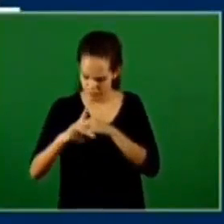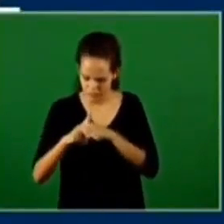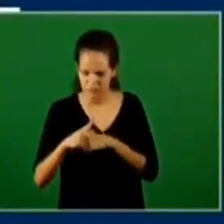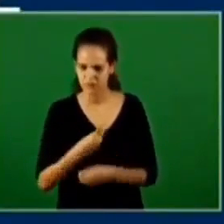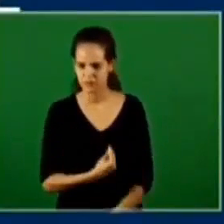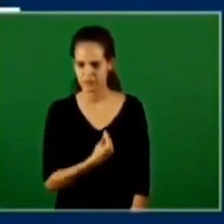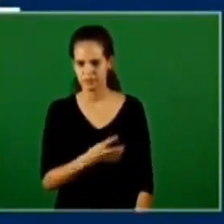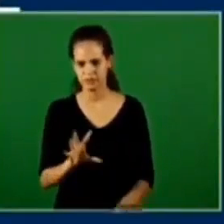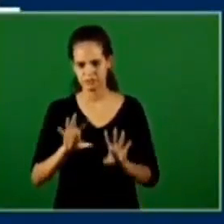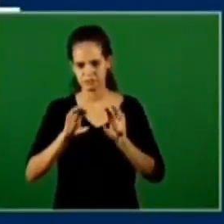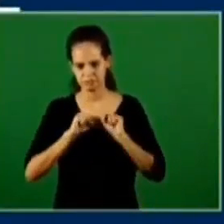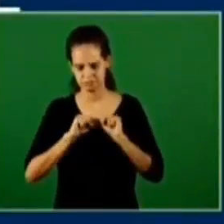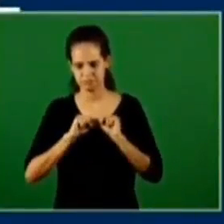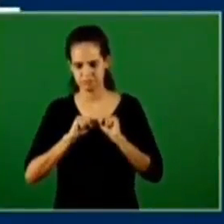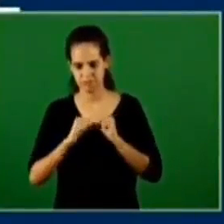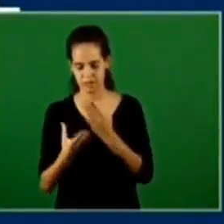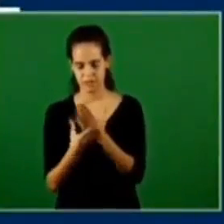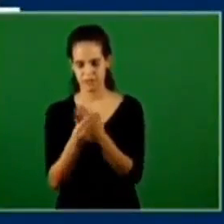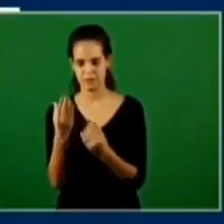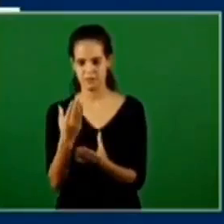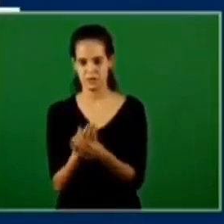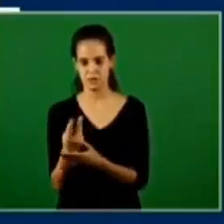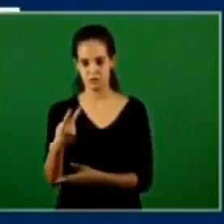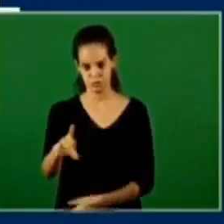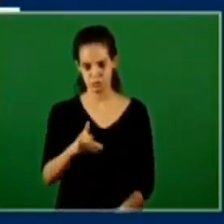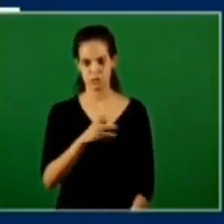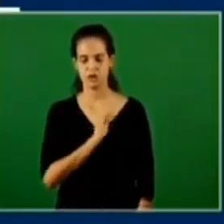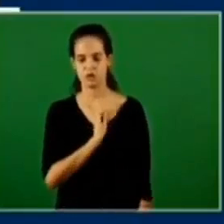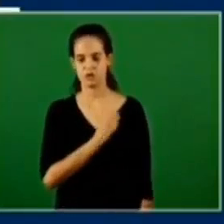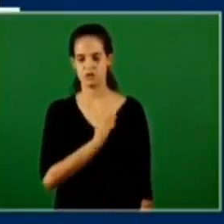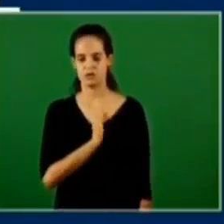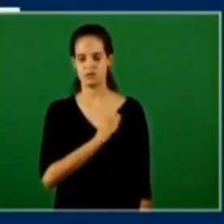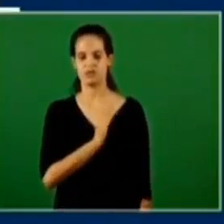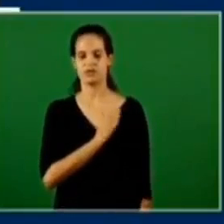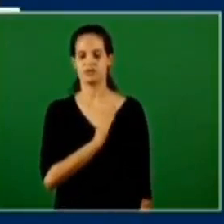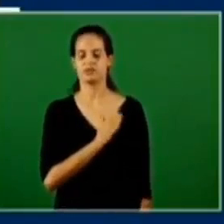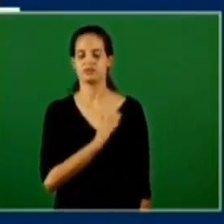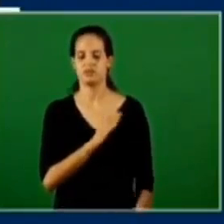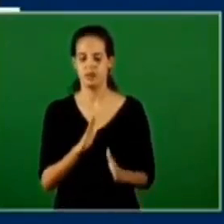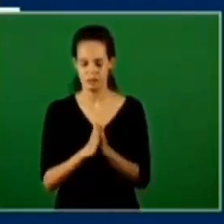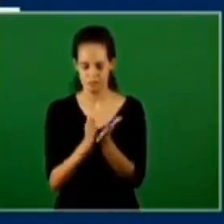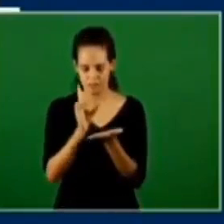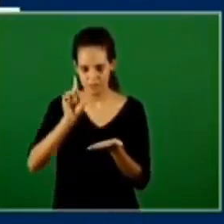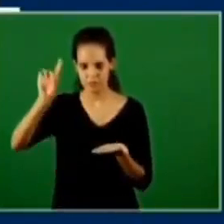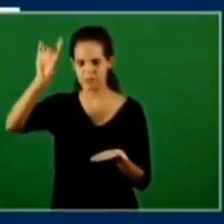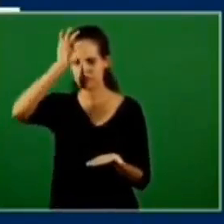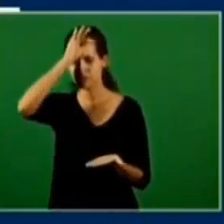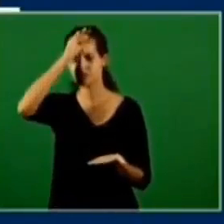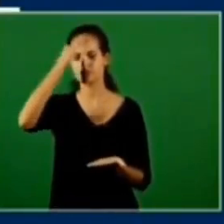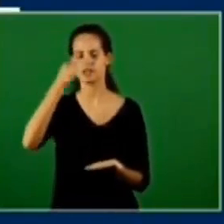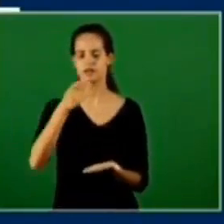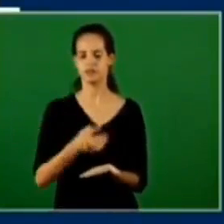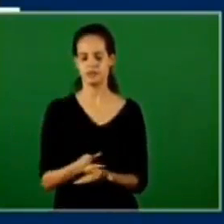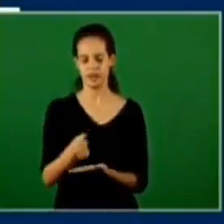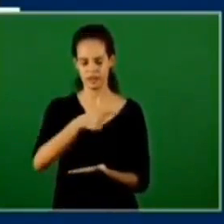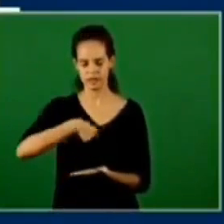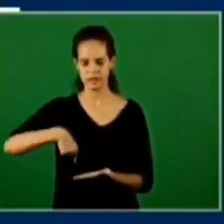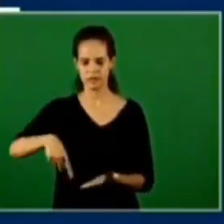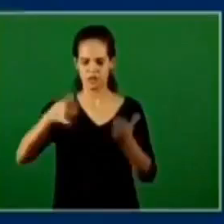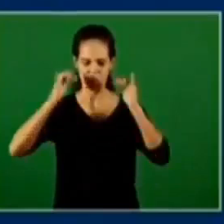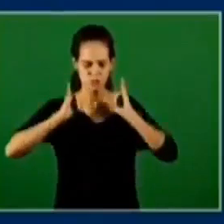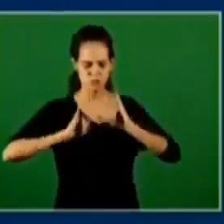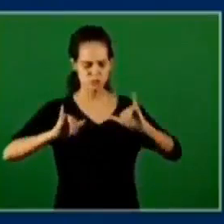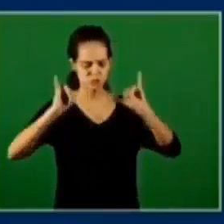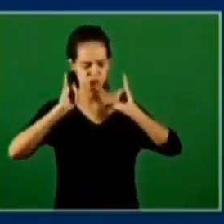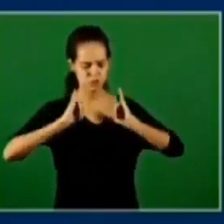you, in your mouth and in your heart. That is the word of faith which we